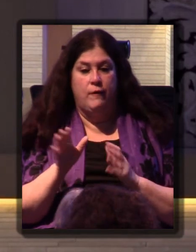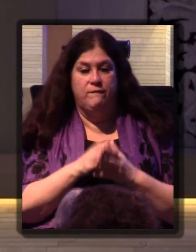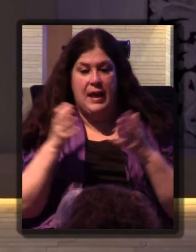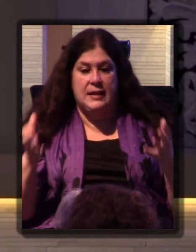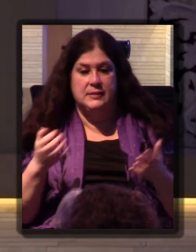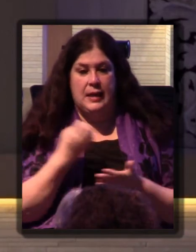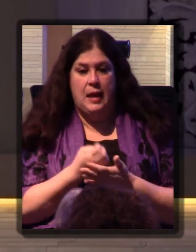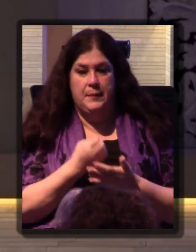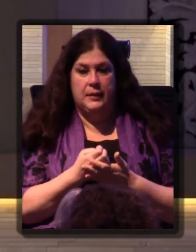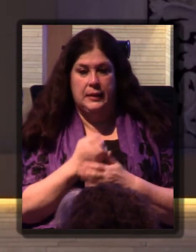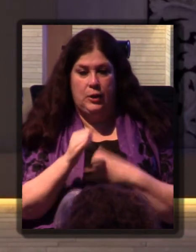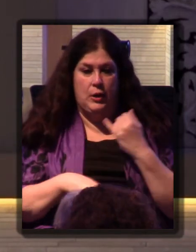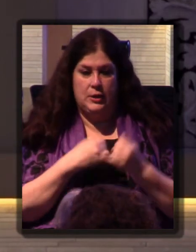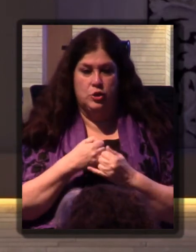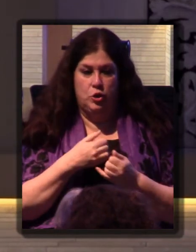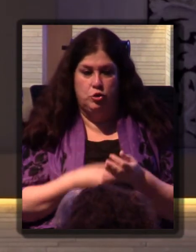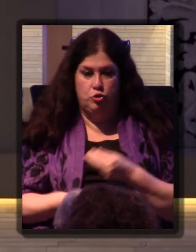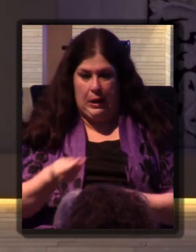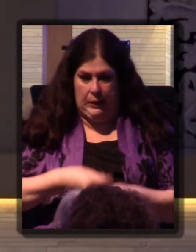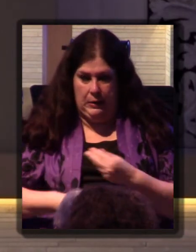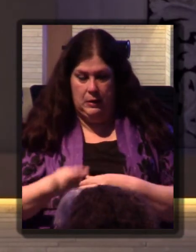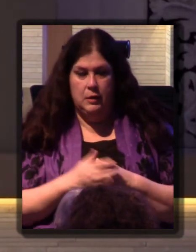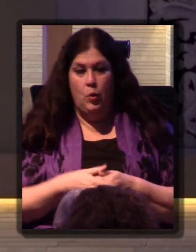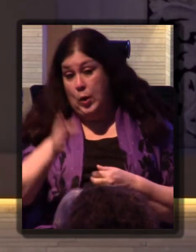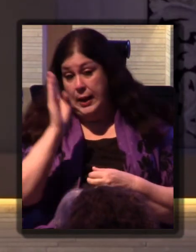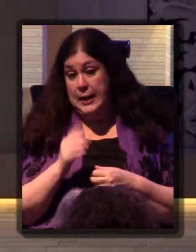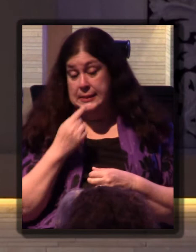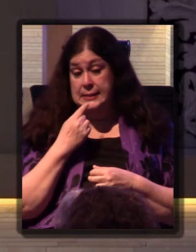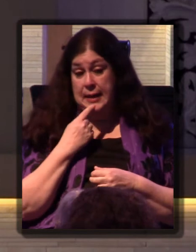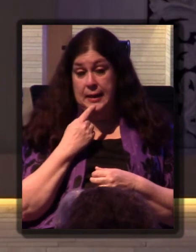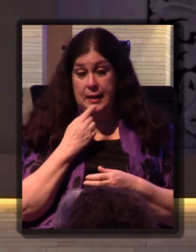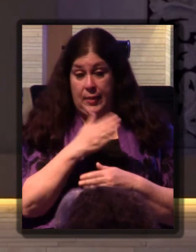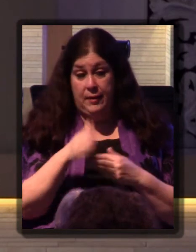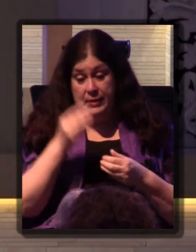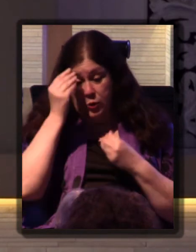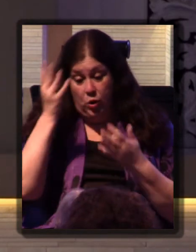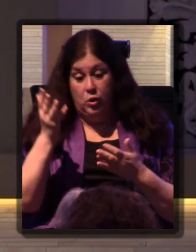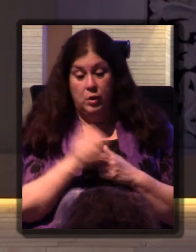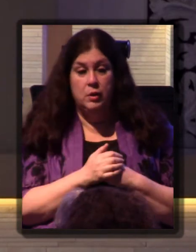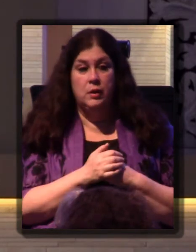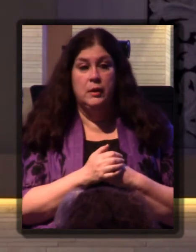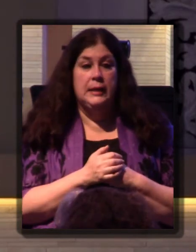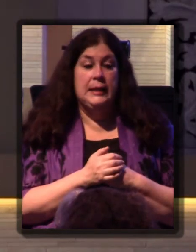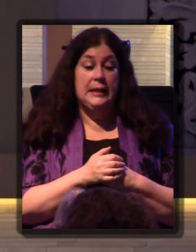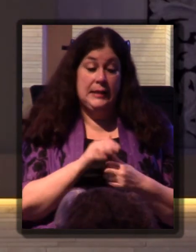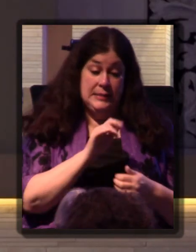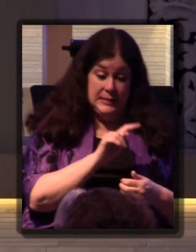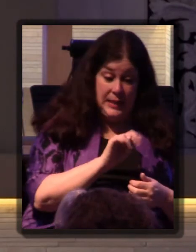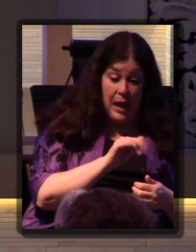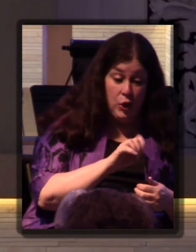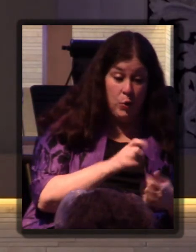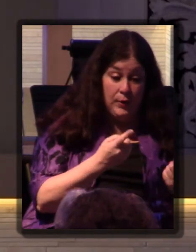of her vast economic international trade. And so what God is saying in the end of this oracle is that